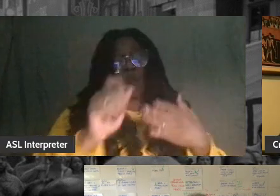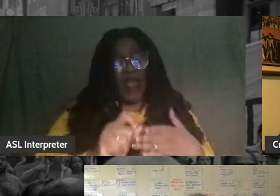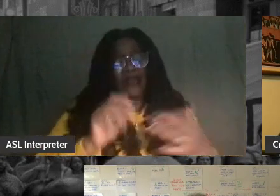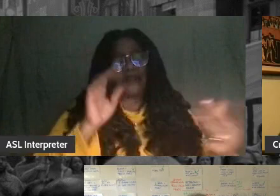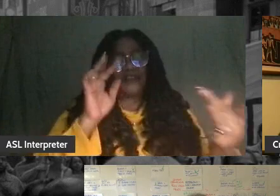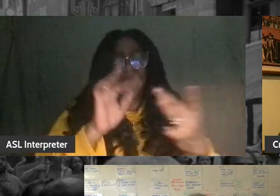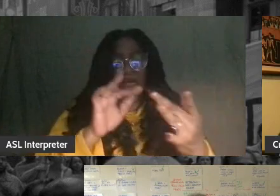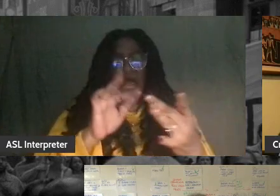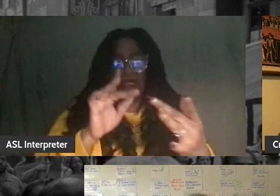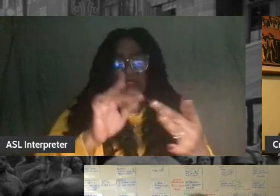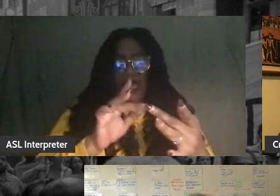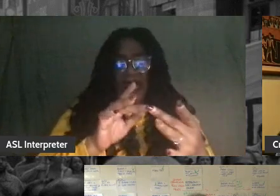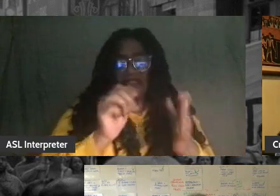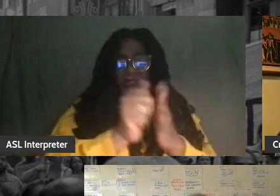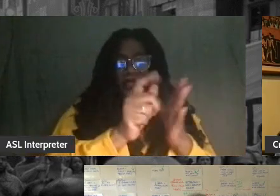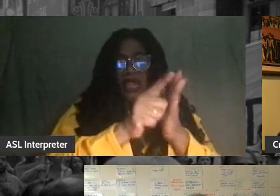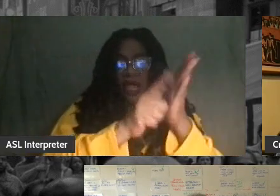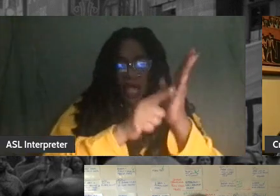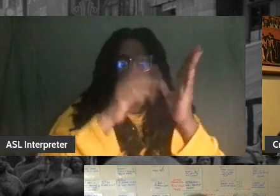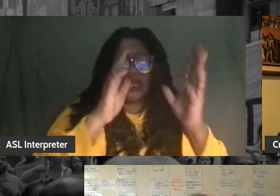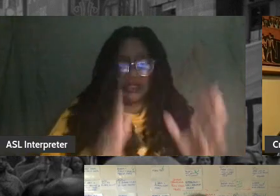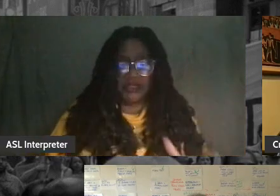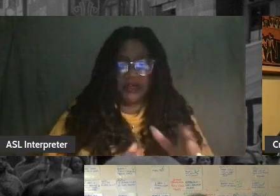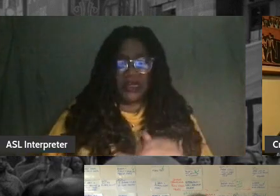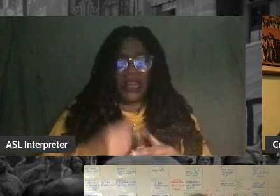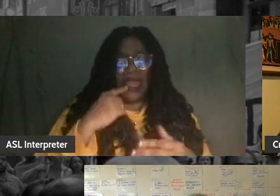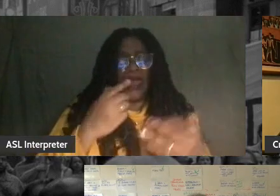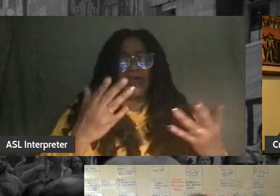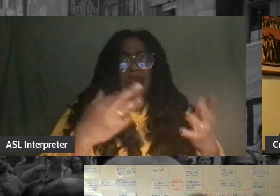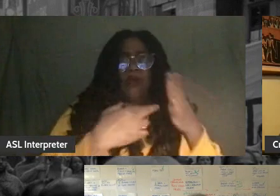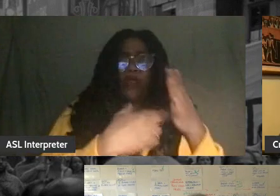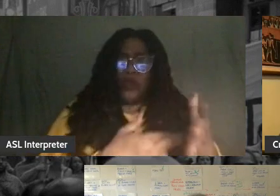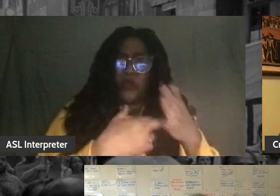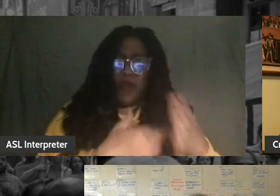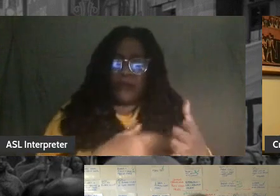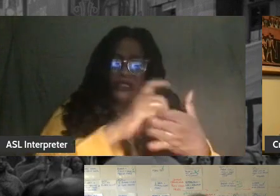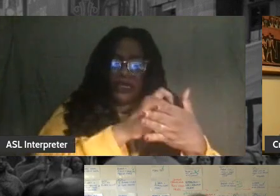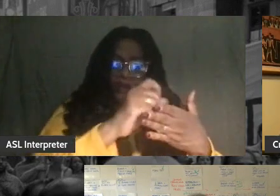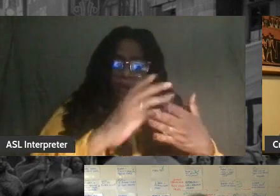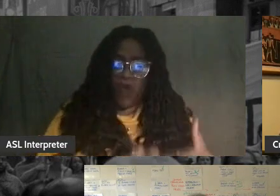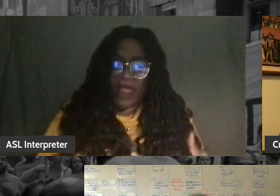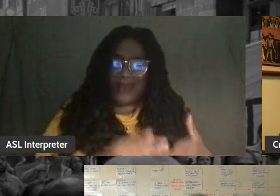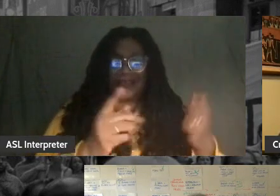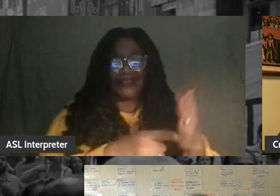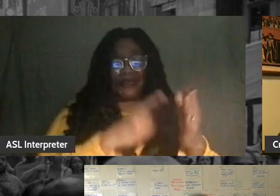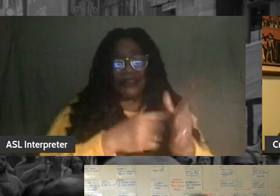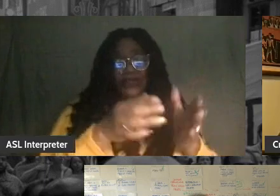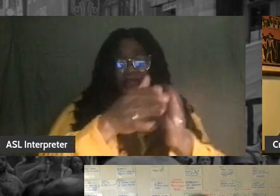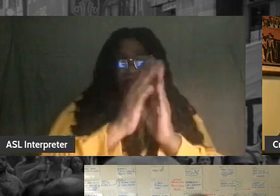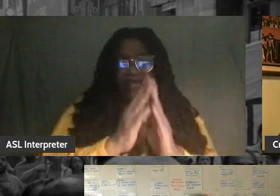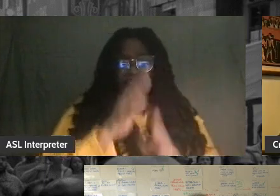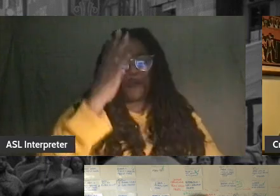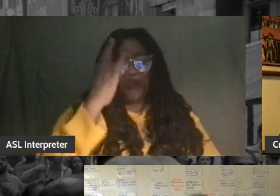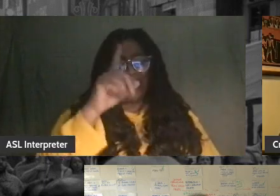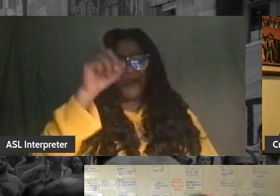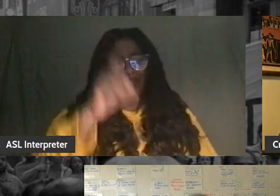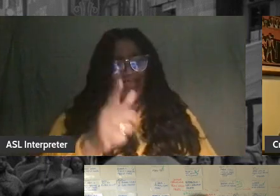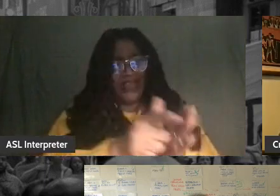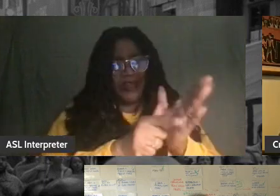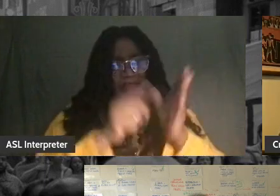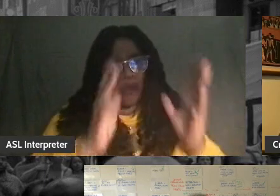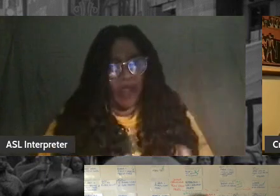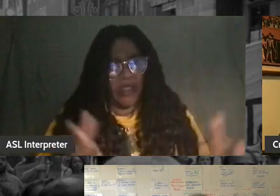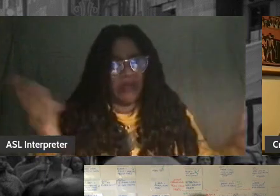about representing, you know, a writer? I mean, sometimes writers ask the questions, well, why do I need a lawyer if